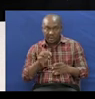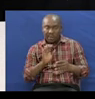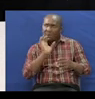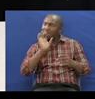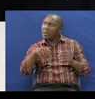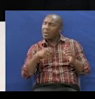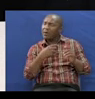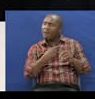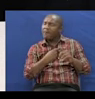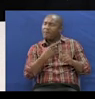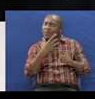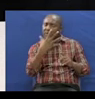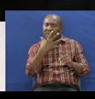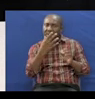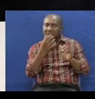In the year